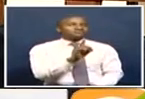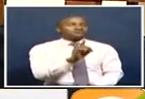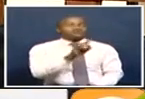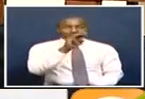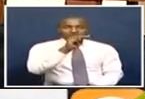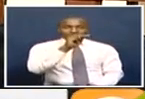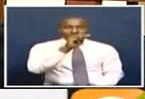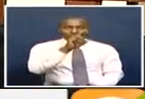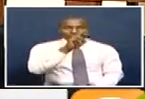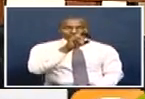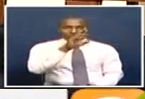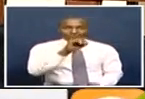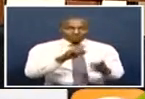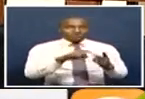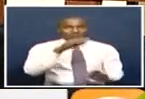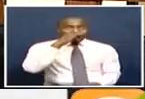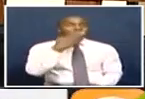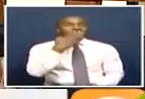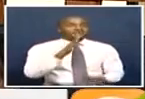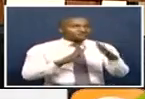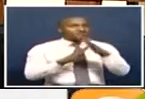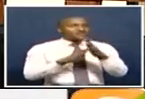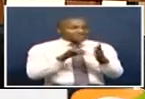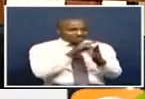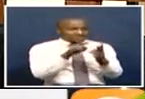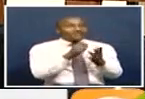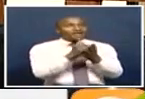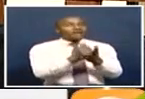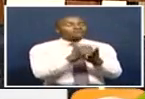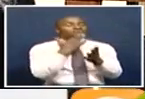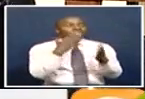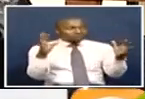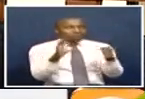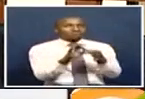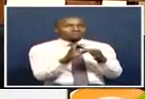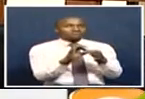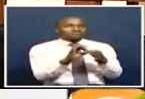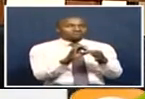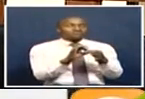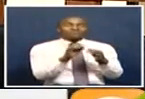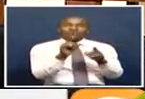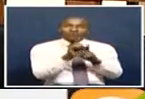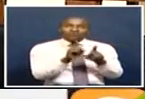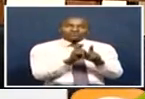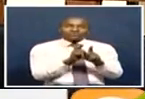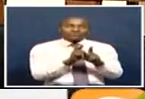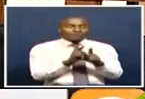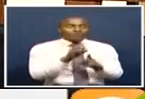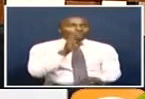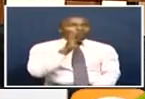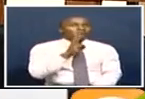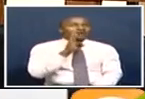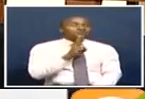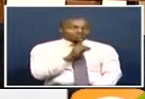Muliro and Mudavadi Senior. They are the people who managed to bring us together. And also, the late Wamalwa. Kijana